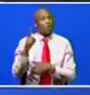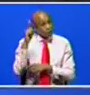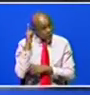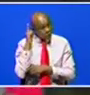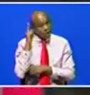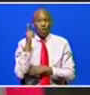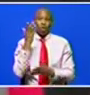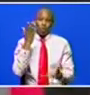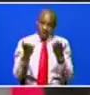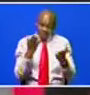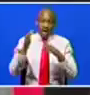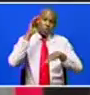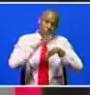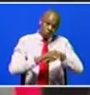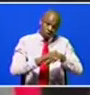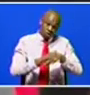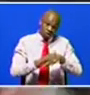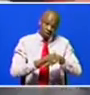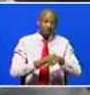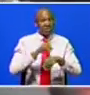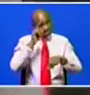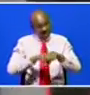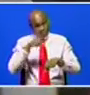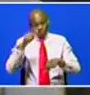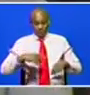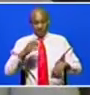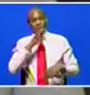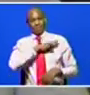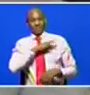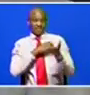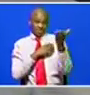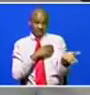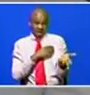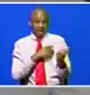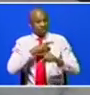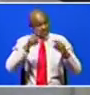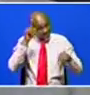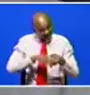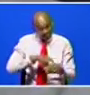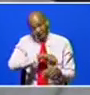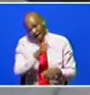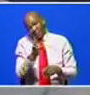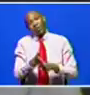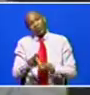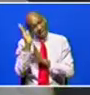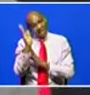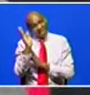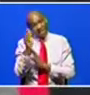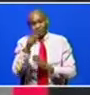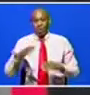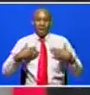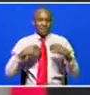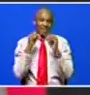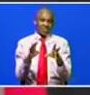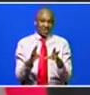ni nzuri wakati na kupendelea. Lakini ikichukua hatua ambaye